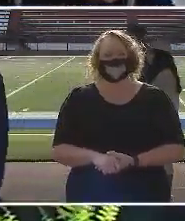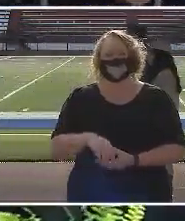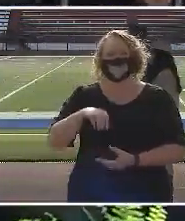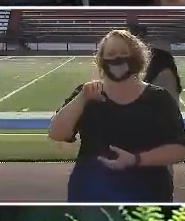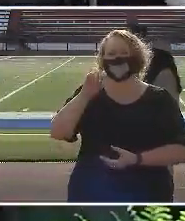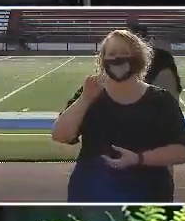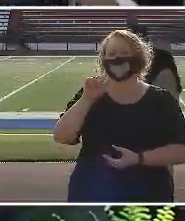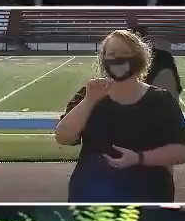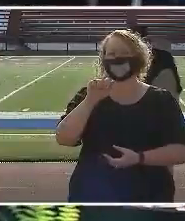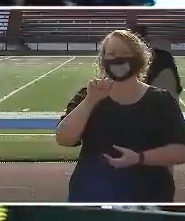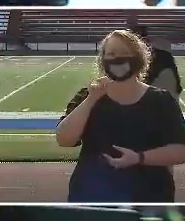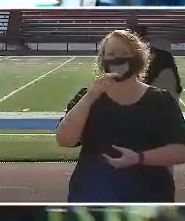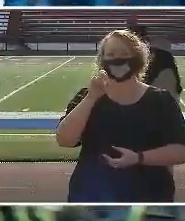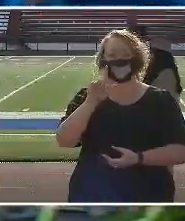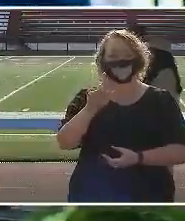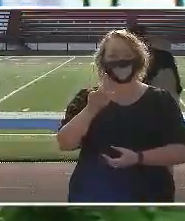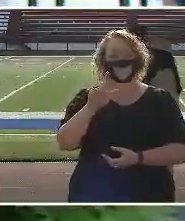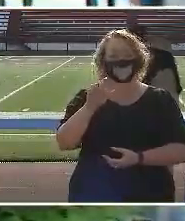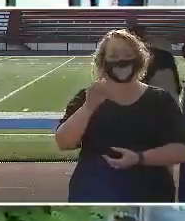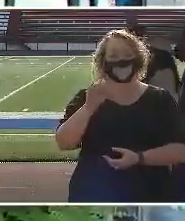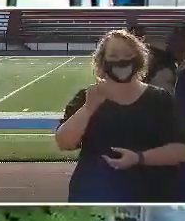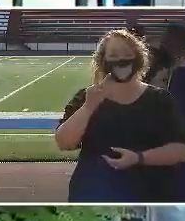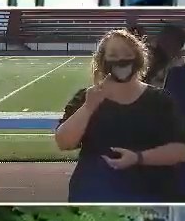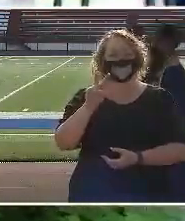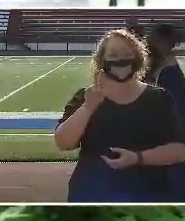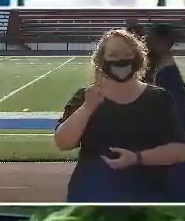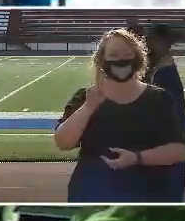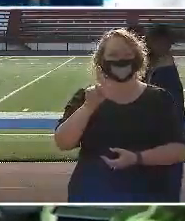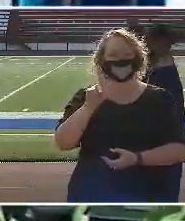Sahil Silipal.